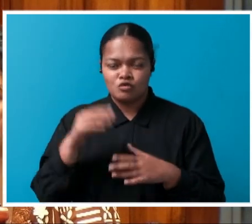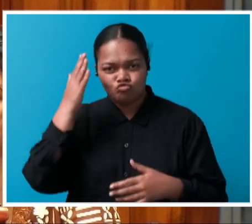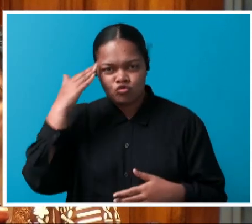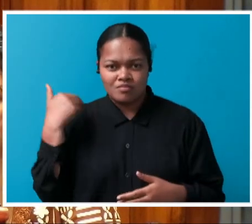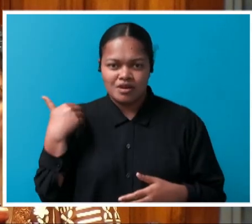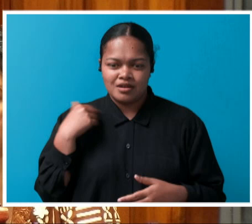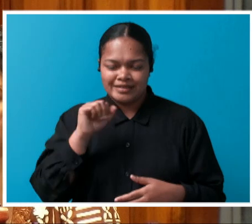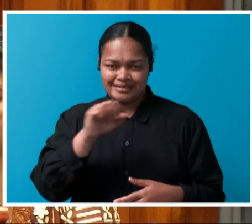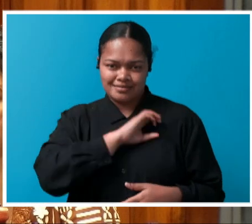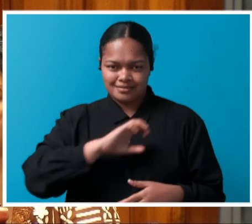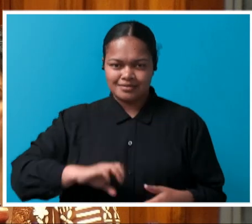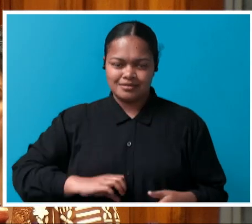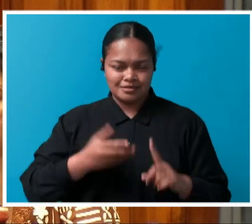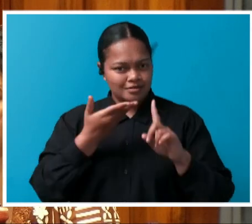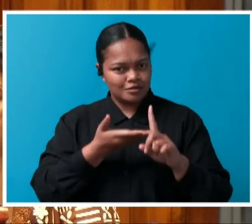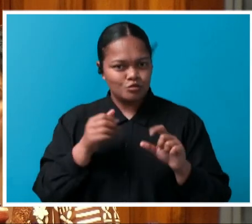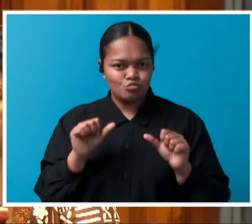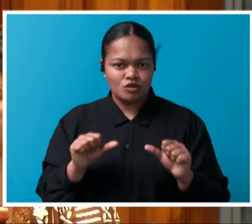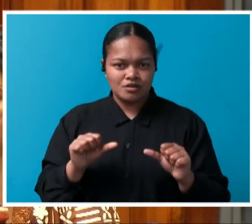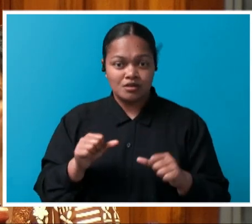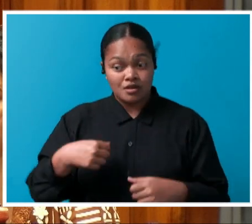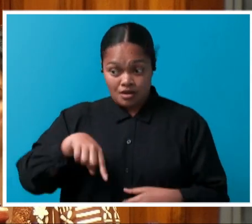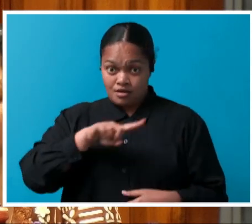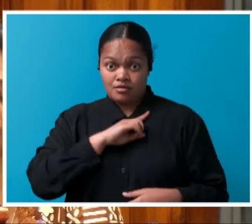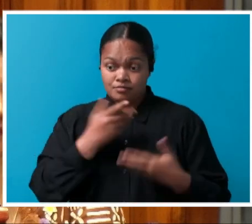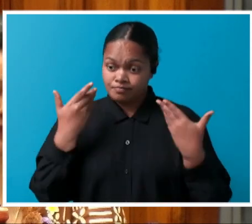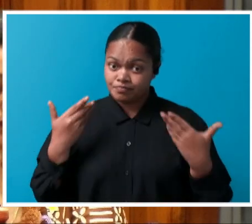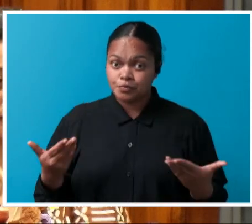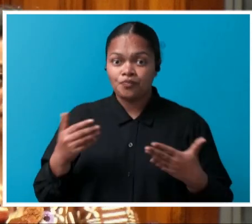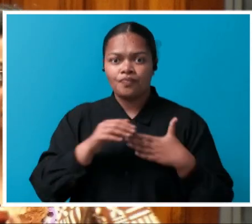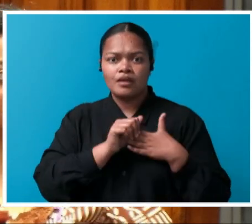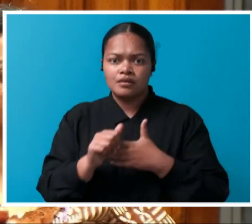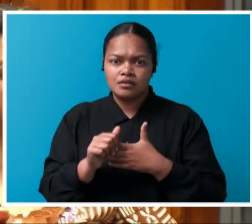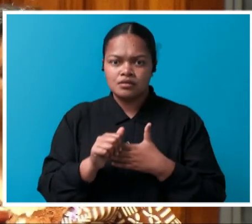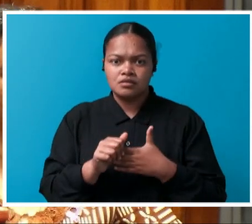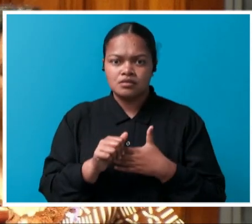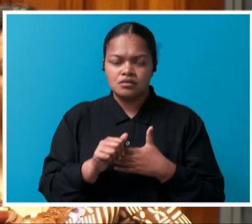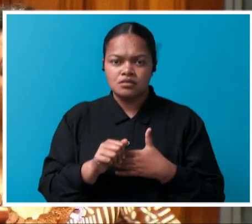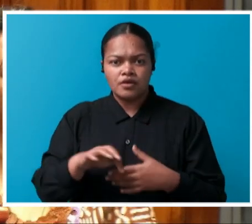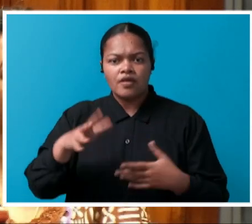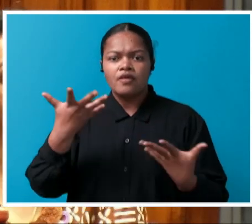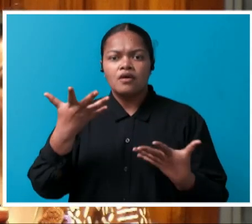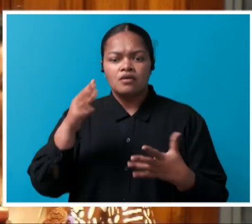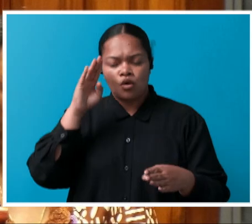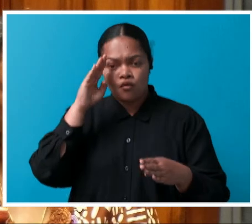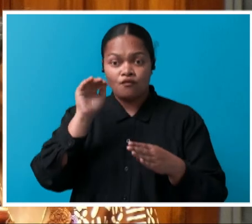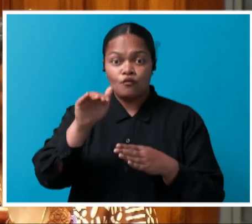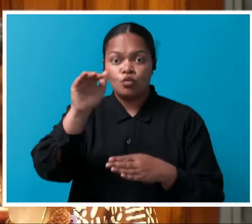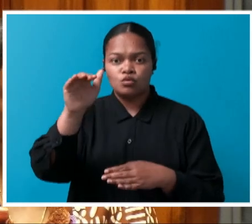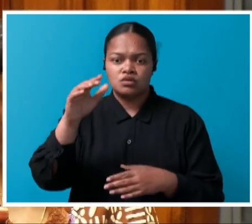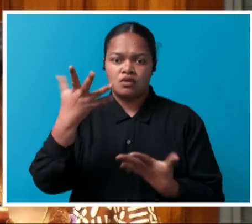President to us as leaders that the fate of our nation is in our hands, and the plight of our